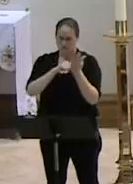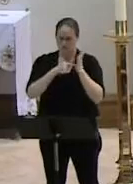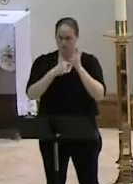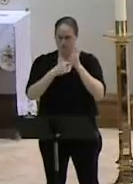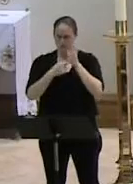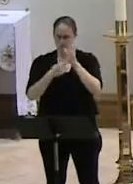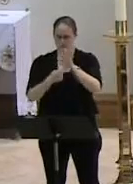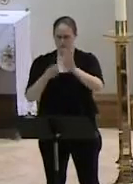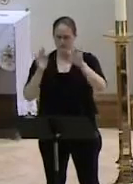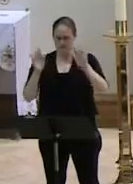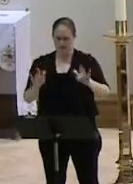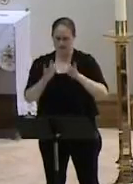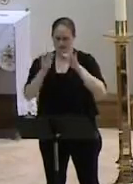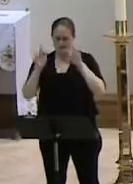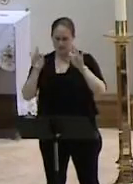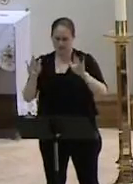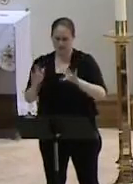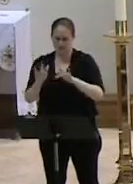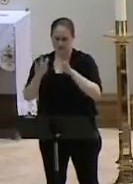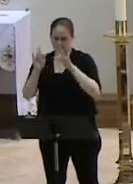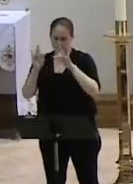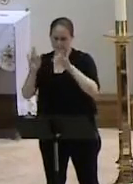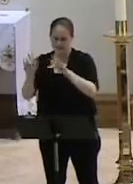world. Miserere.